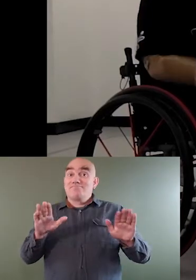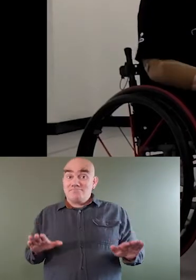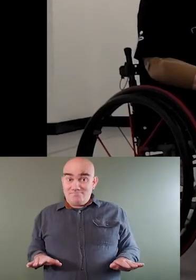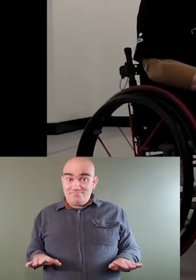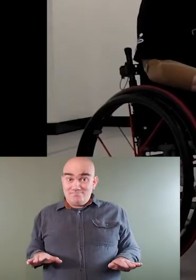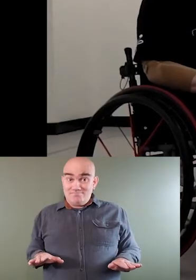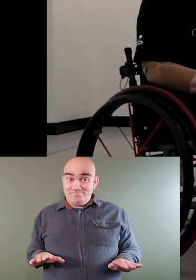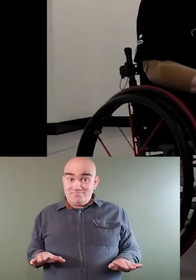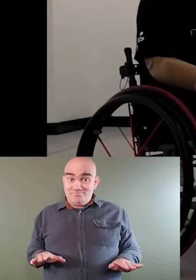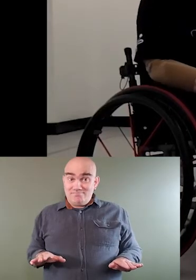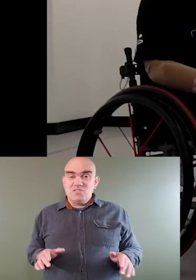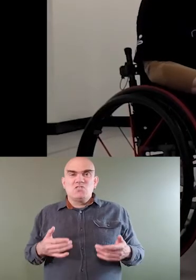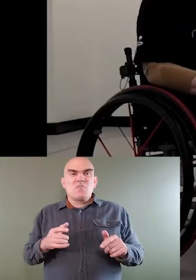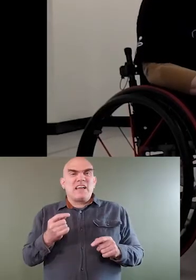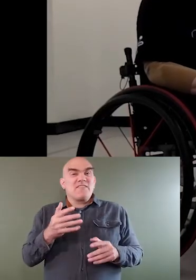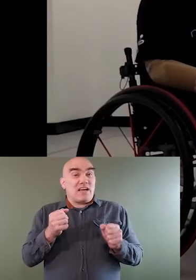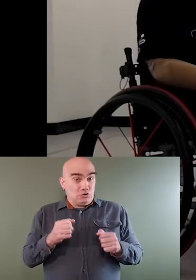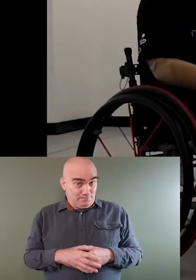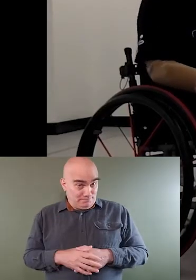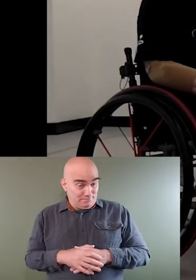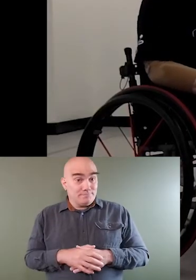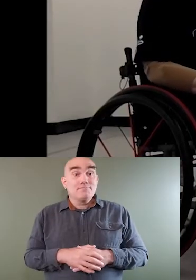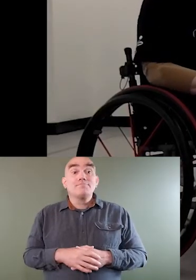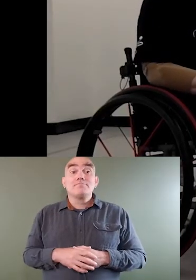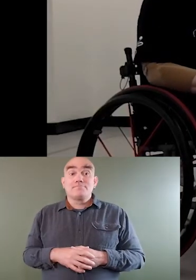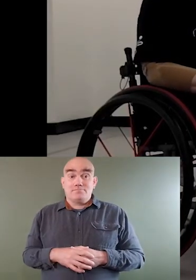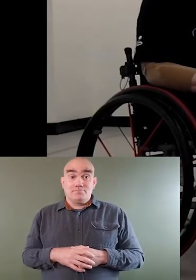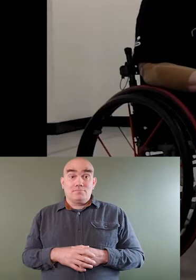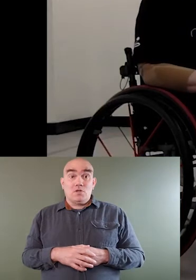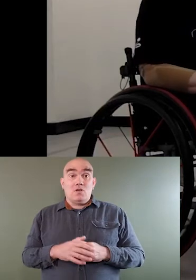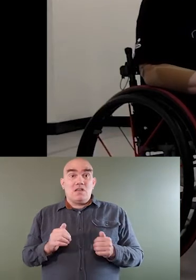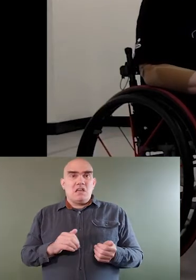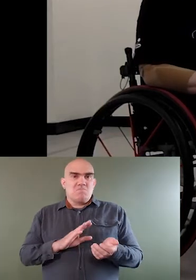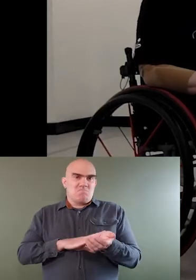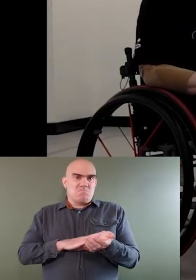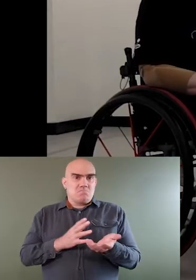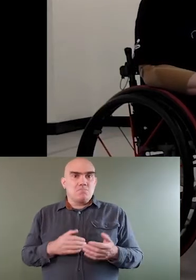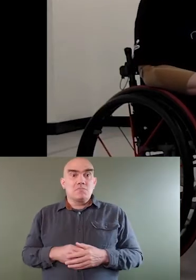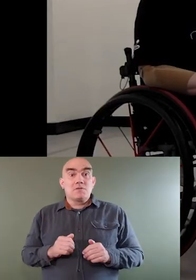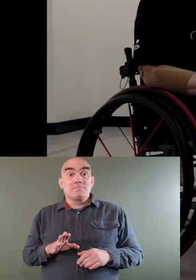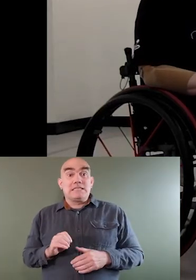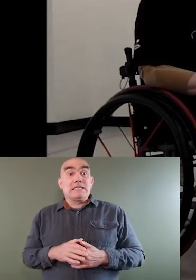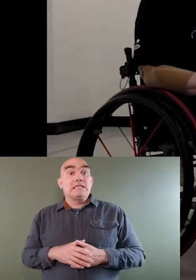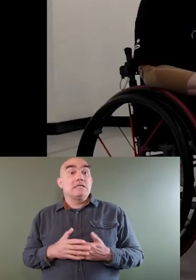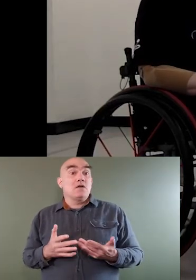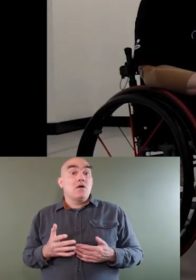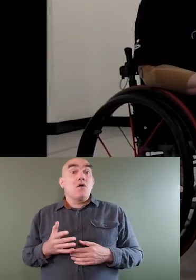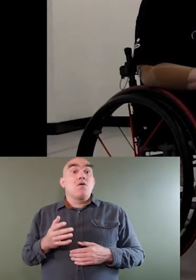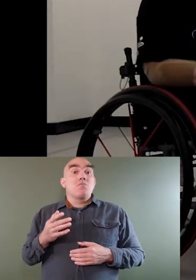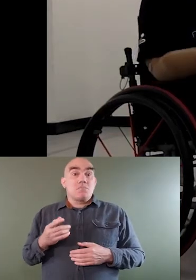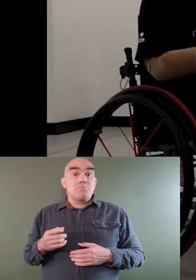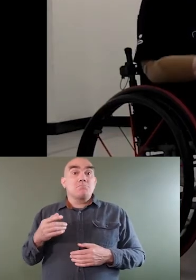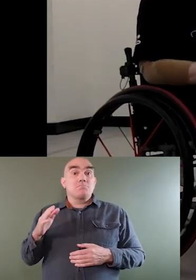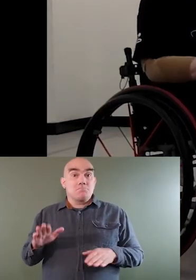7, 8. Let's try a little bit faster. So our tempo can be